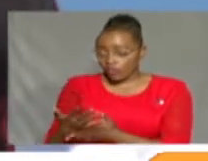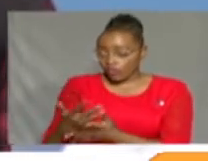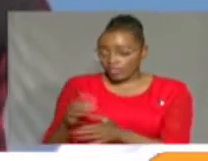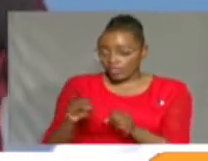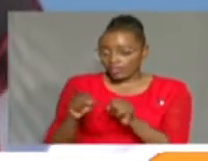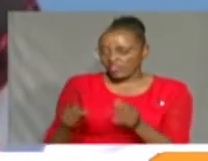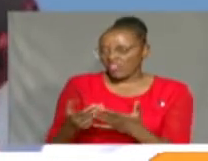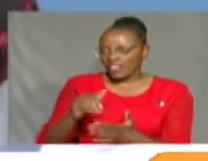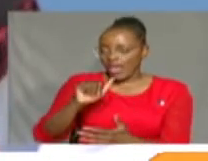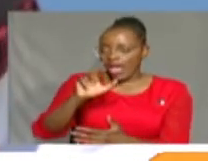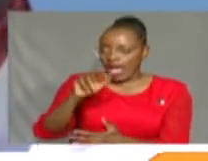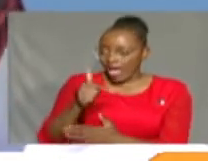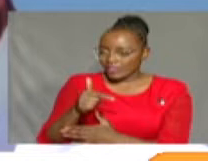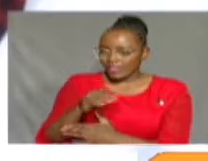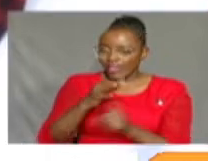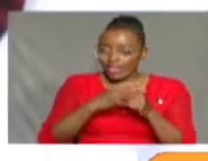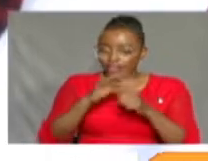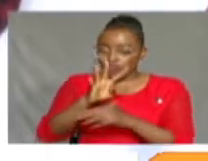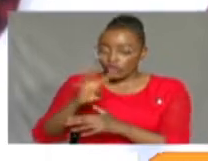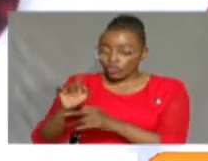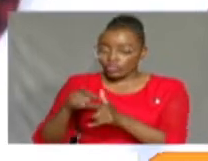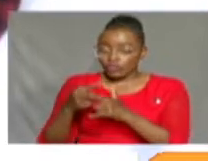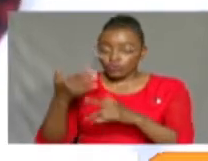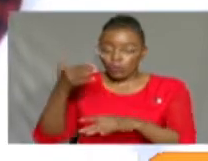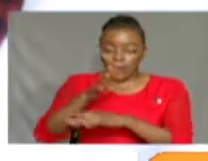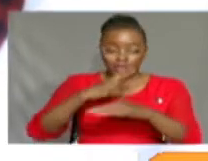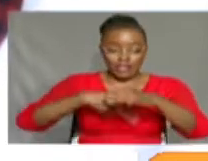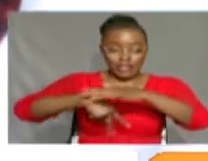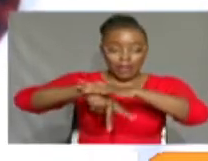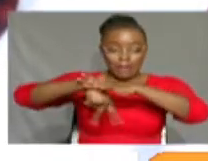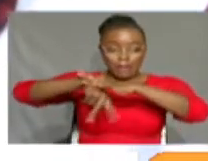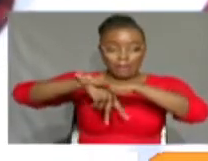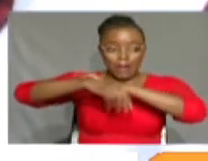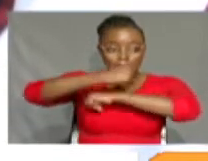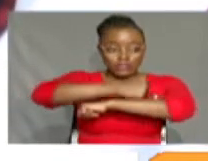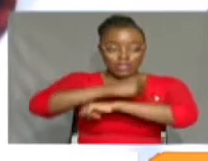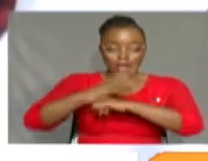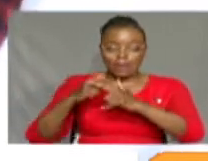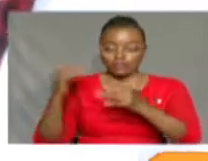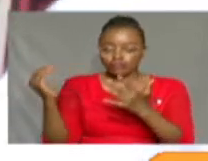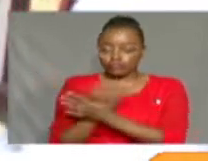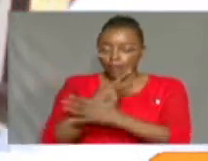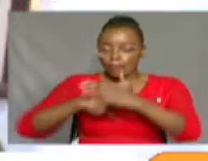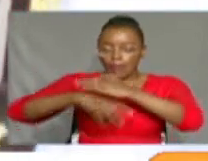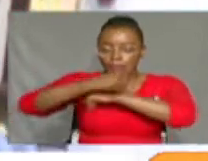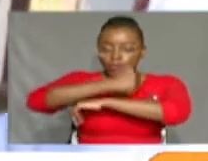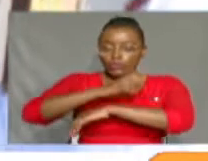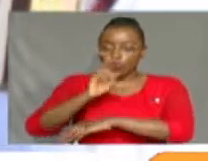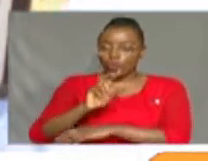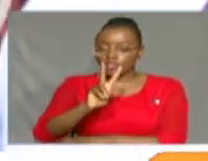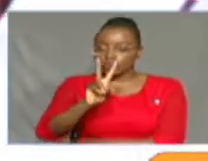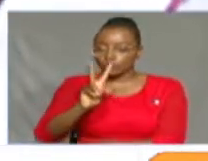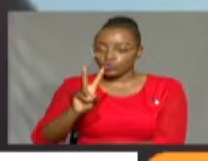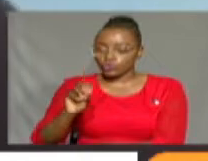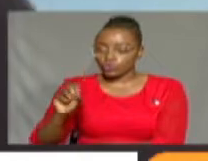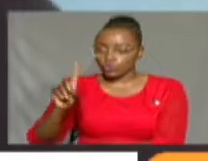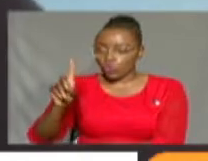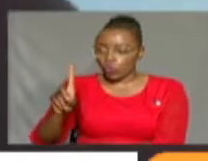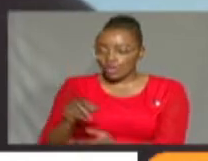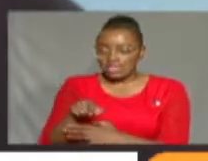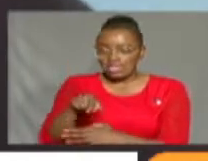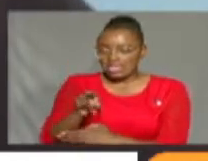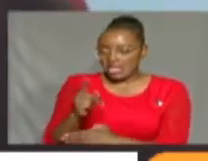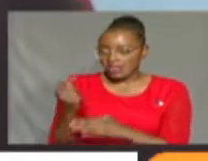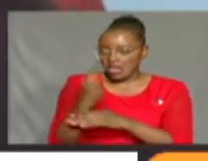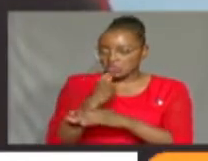art and craft was a mandatory subject in primary school, but it was phased out in primary school in 2001. He was not able